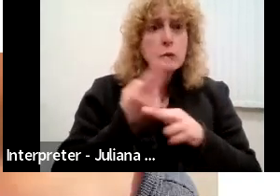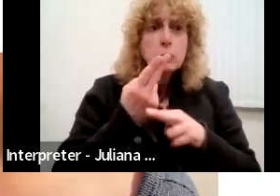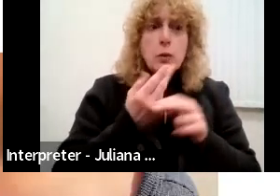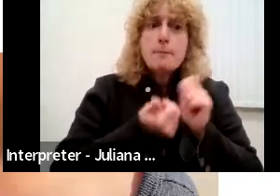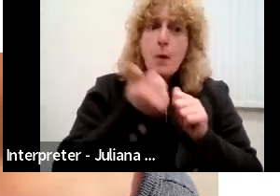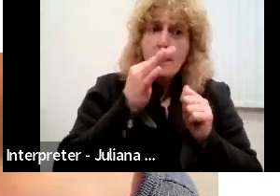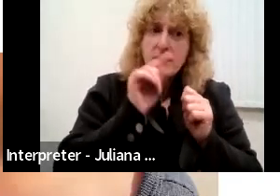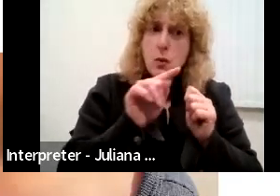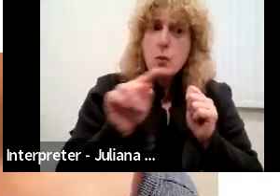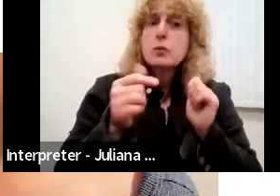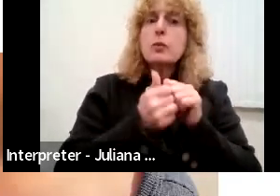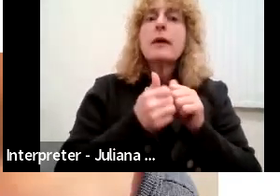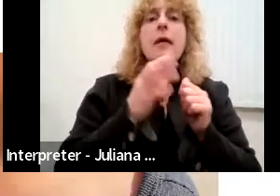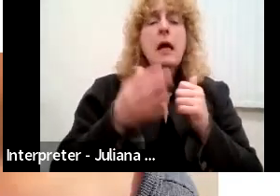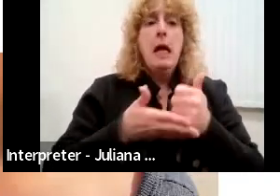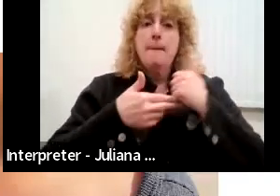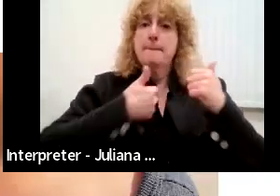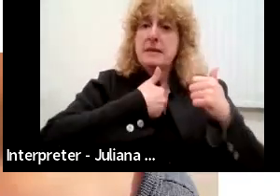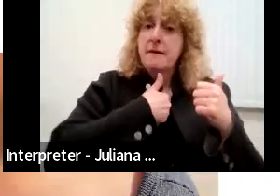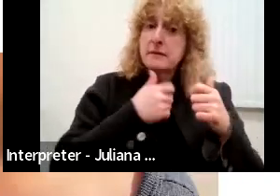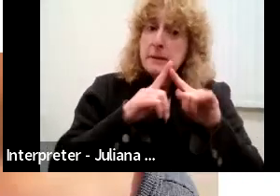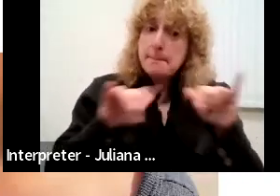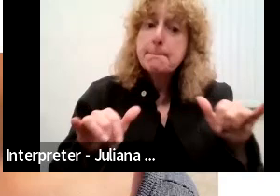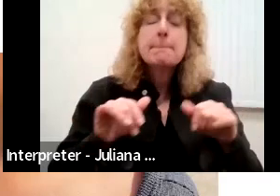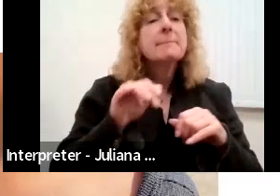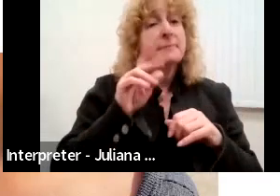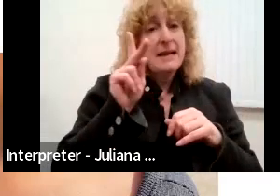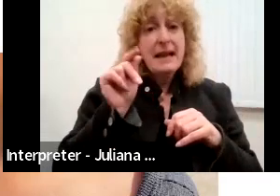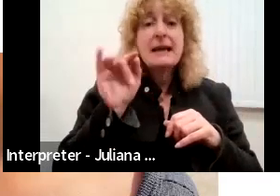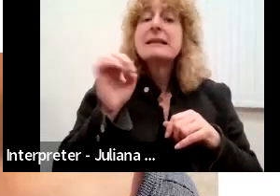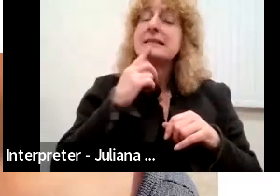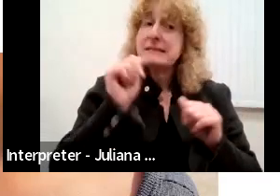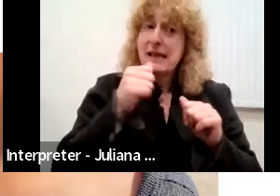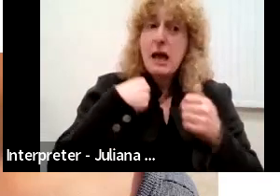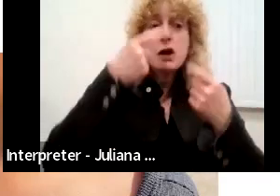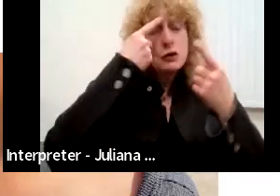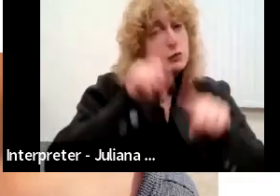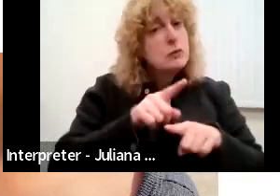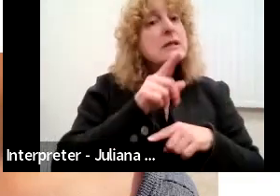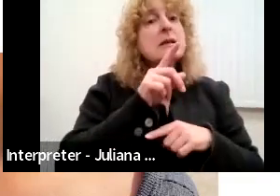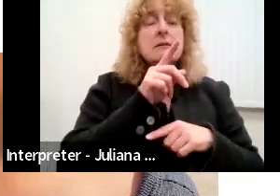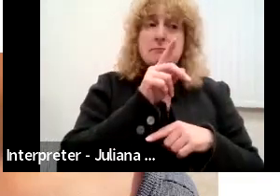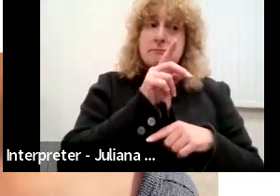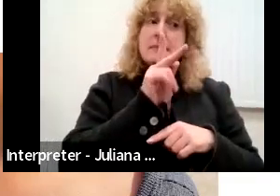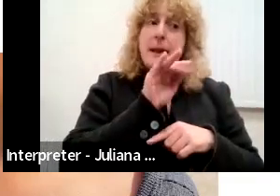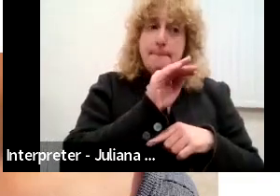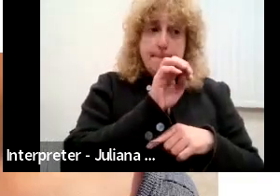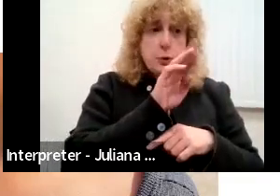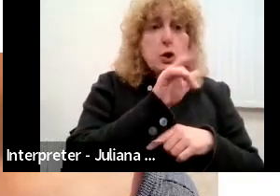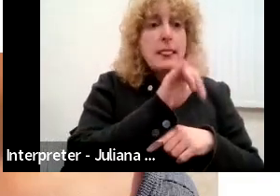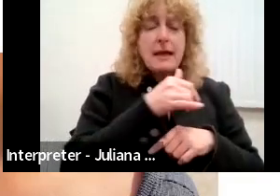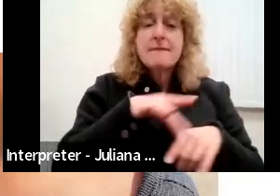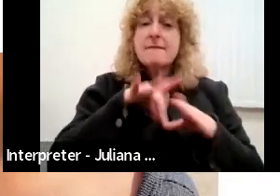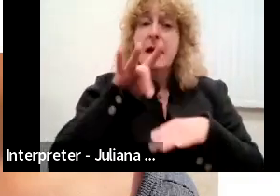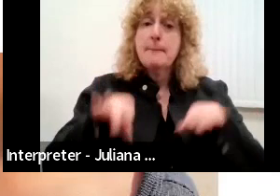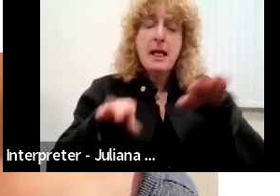myself at the same time. And Great. Katie says, I agree, Kimberly, finding the balance is hard. I have autism. I find